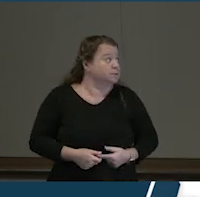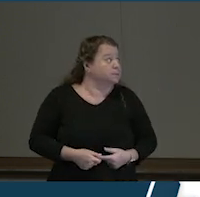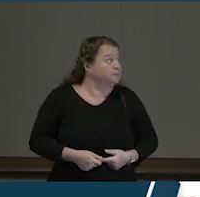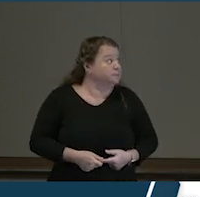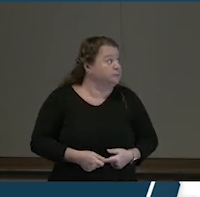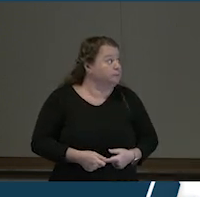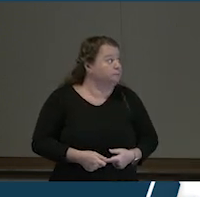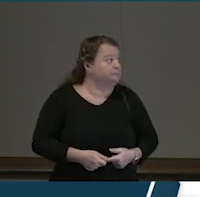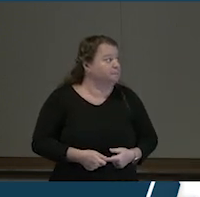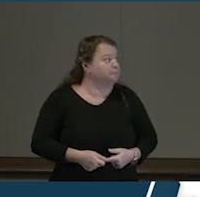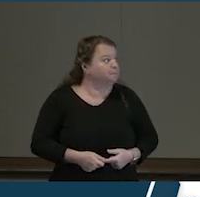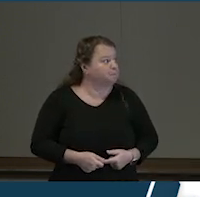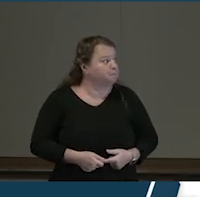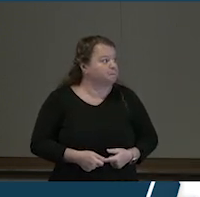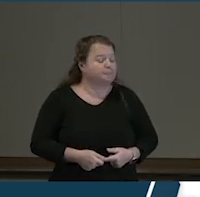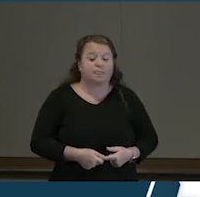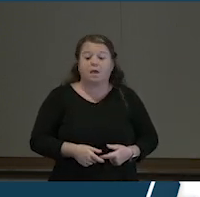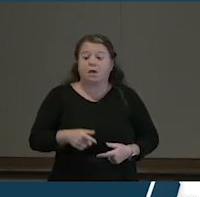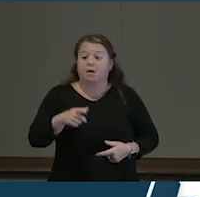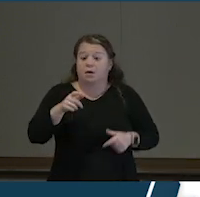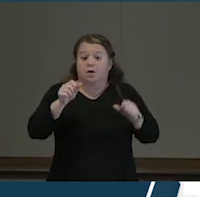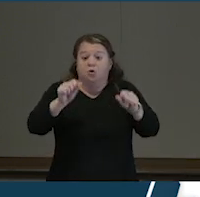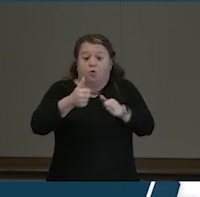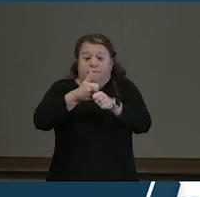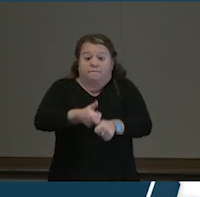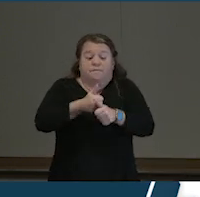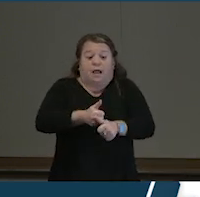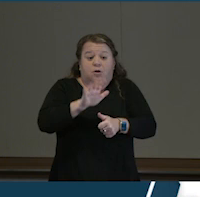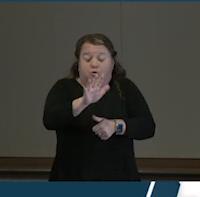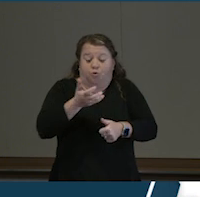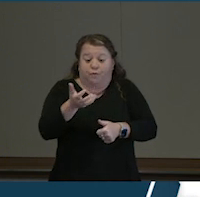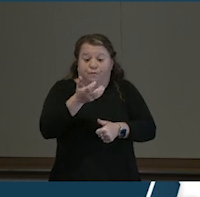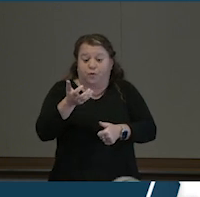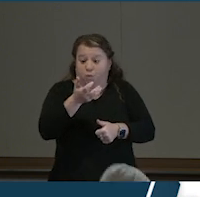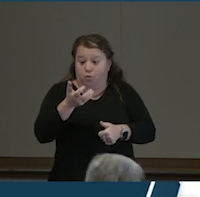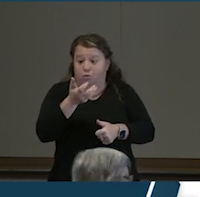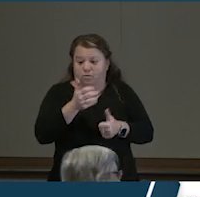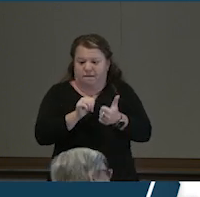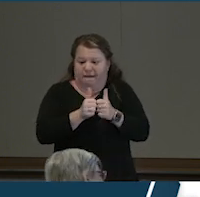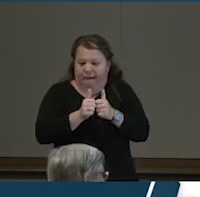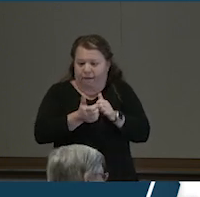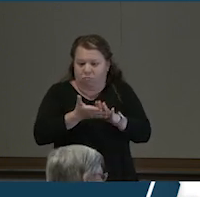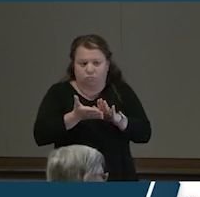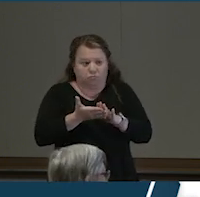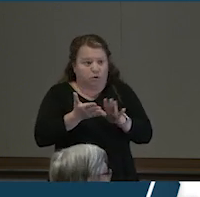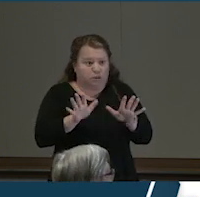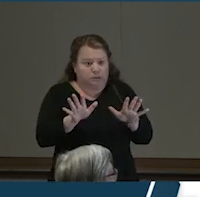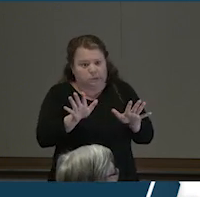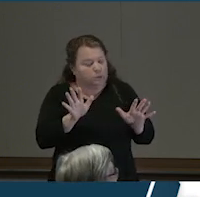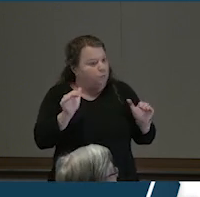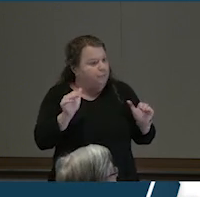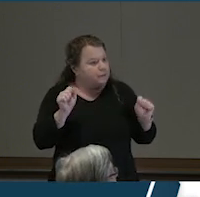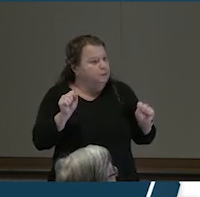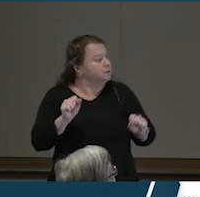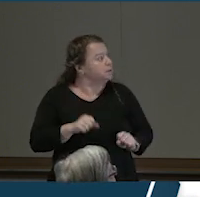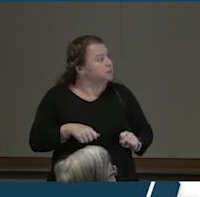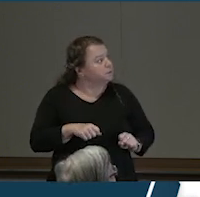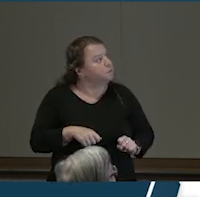And then you'll be able to watch it on your phone as to how everybody, if it works for me. Yeah, look, okay.